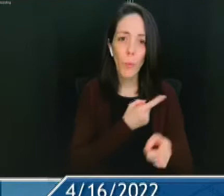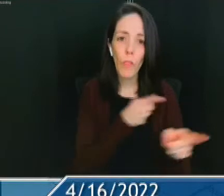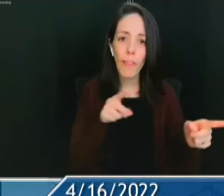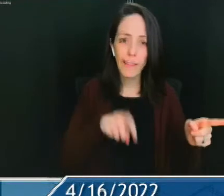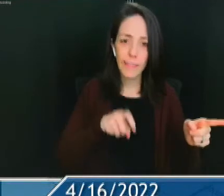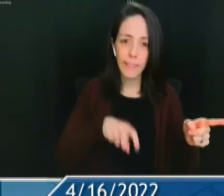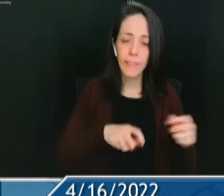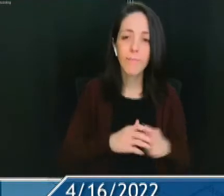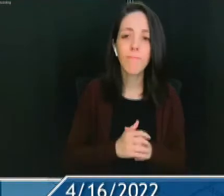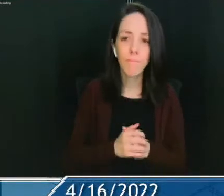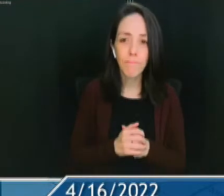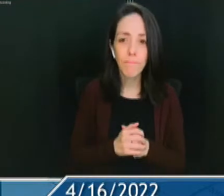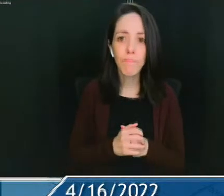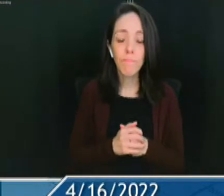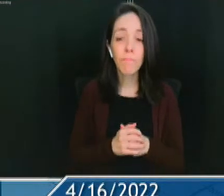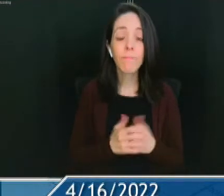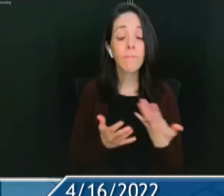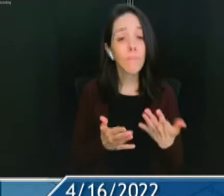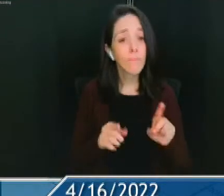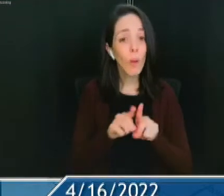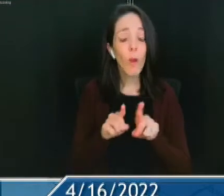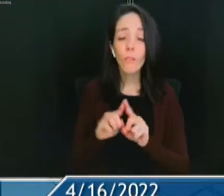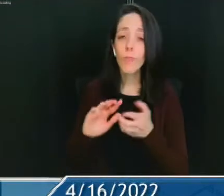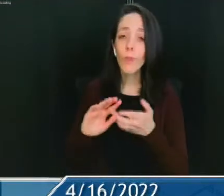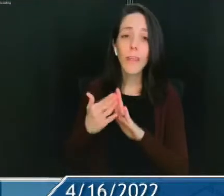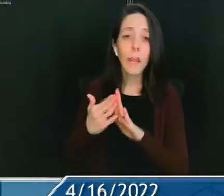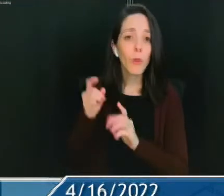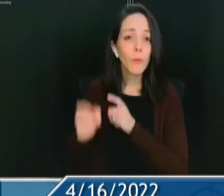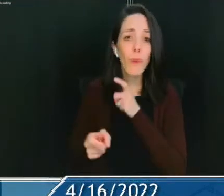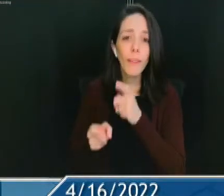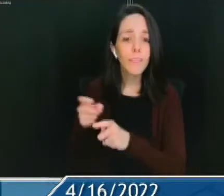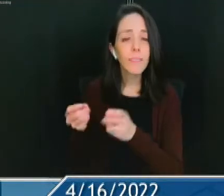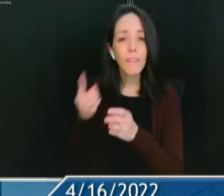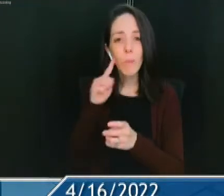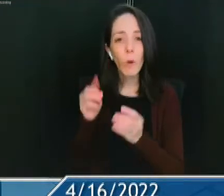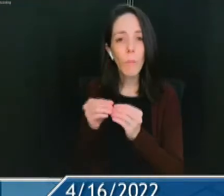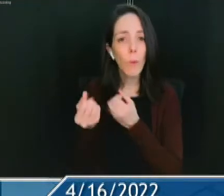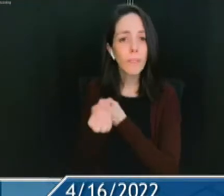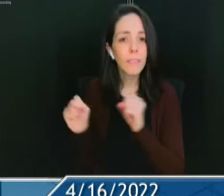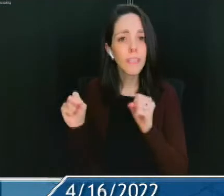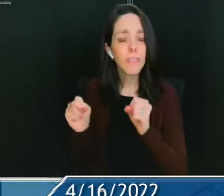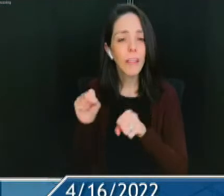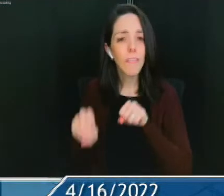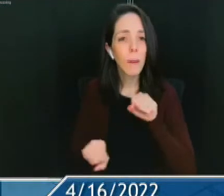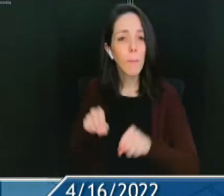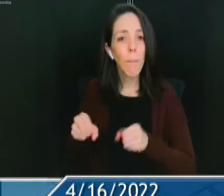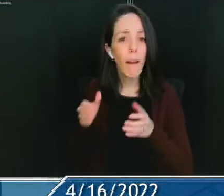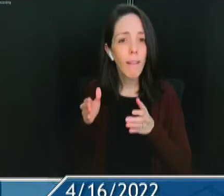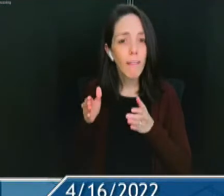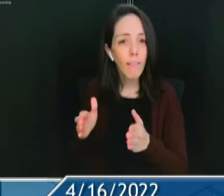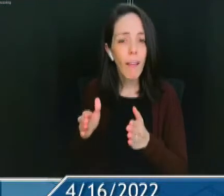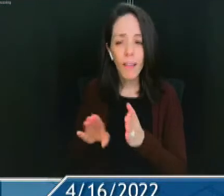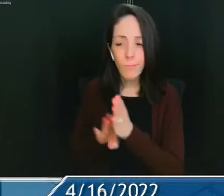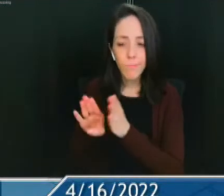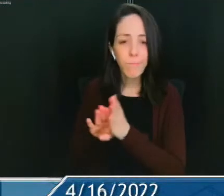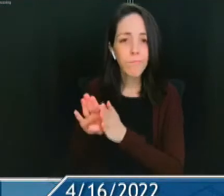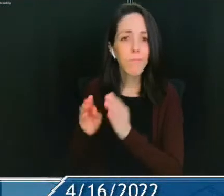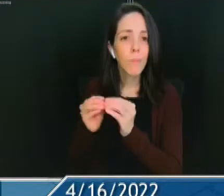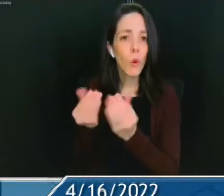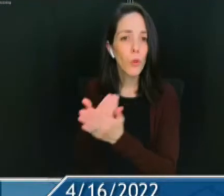Again, to continue neighborhood grants, safer and protected bike lanes and bike infrastructure, and then finally